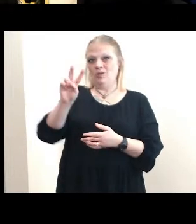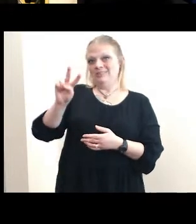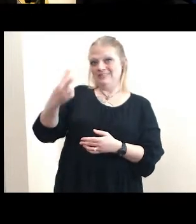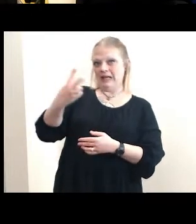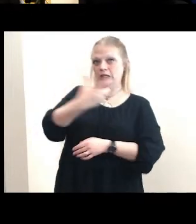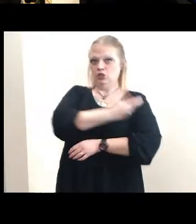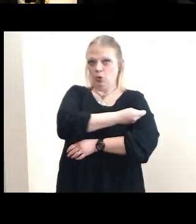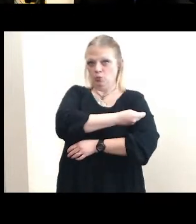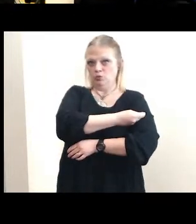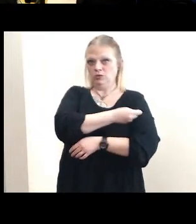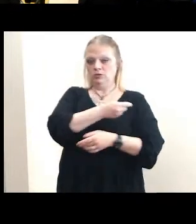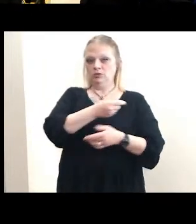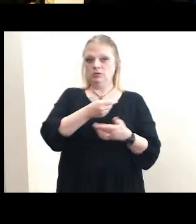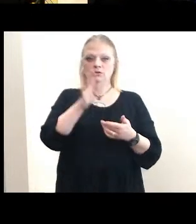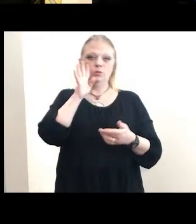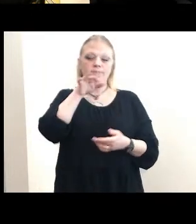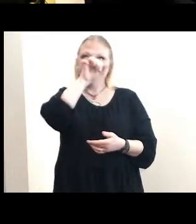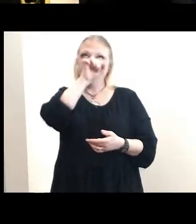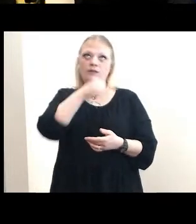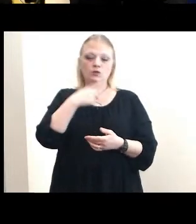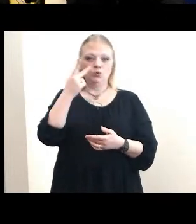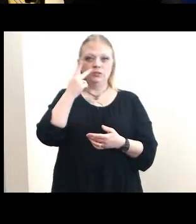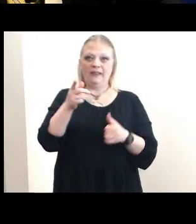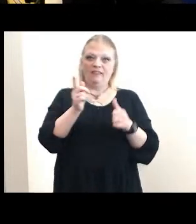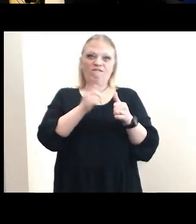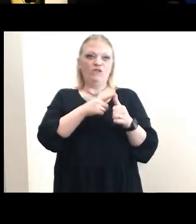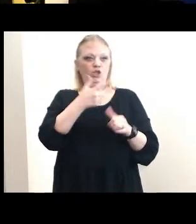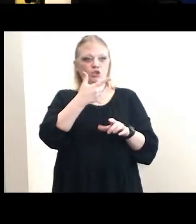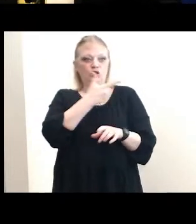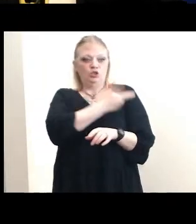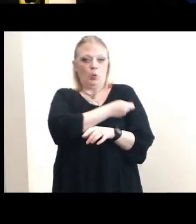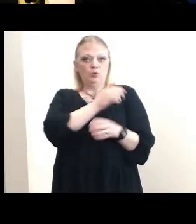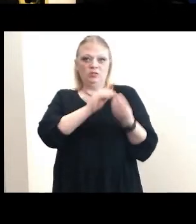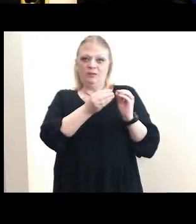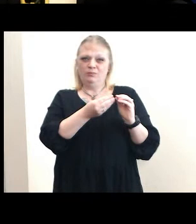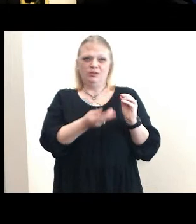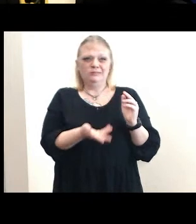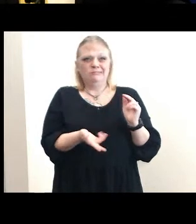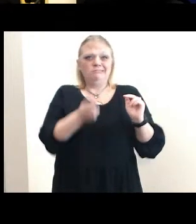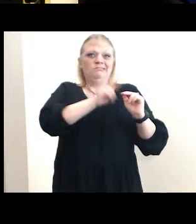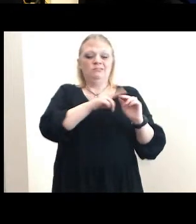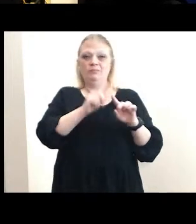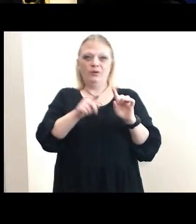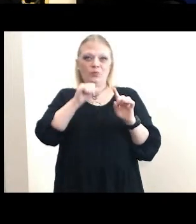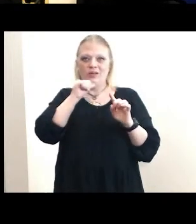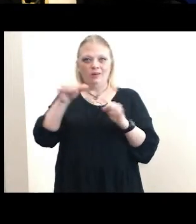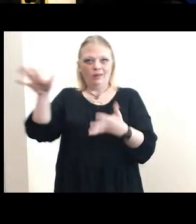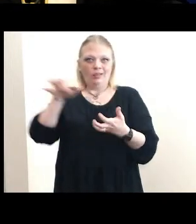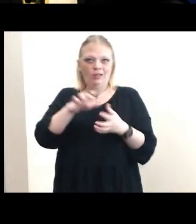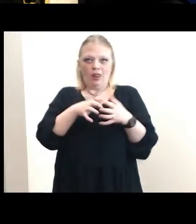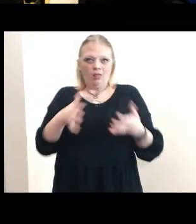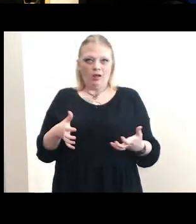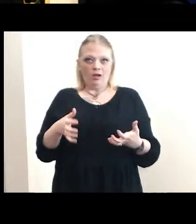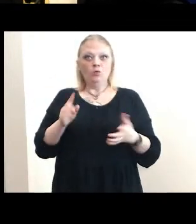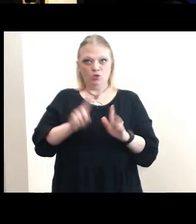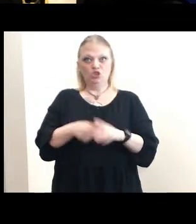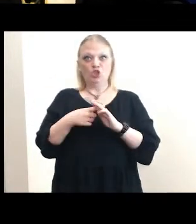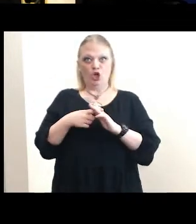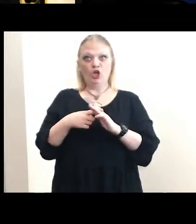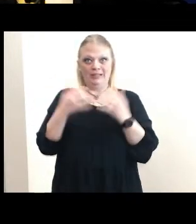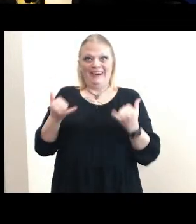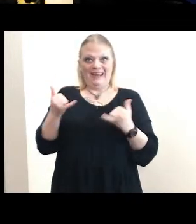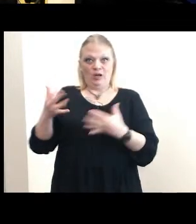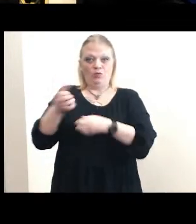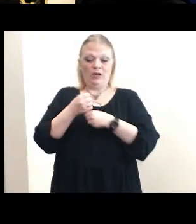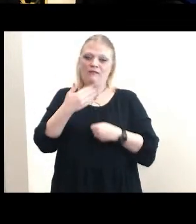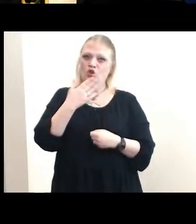18,481 second doses. We would have loved to have seen those first dose numbers be higher, but we just didn't get a lot of doses. We're starting to get them now. We got some good news